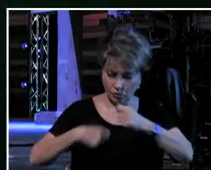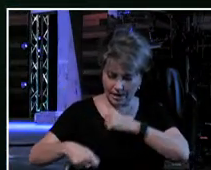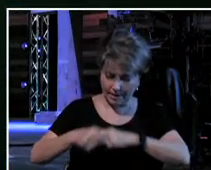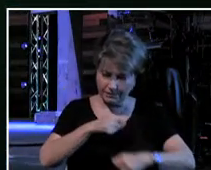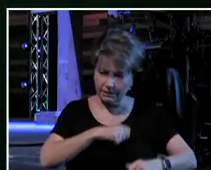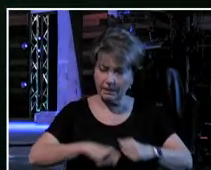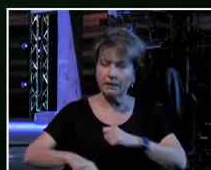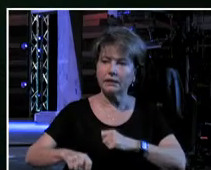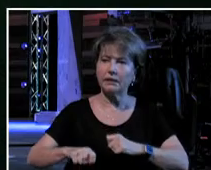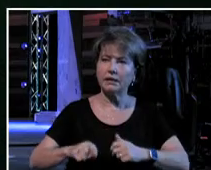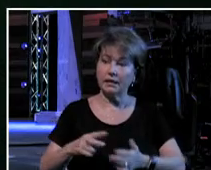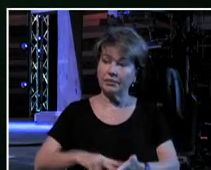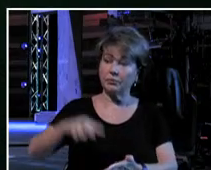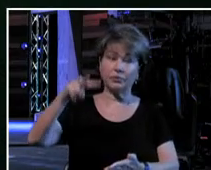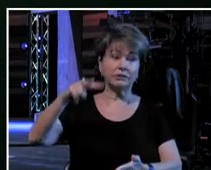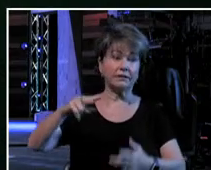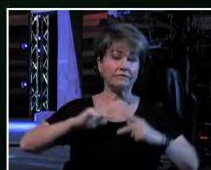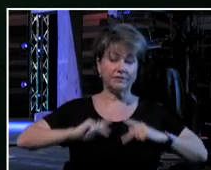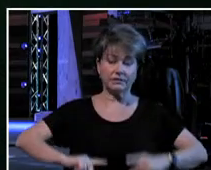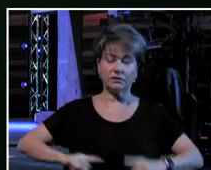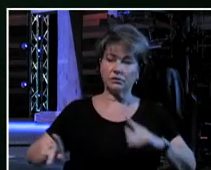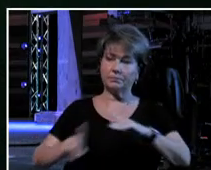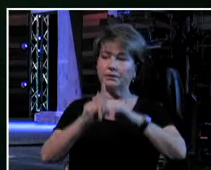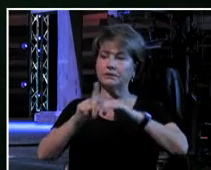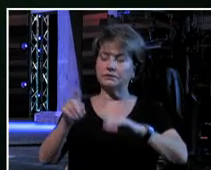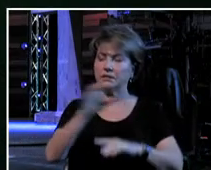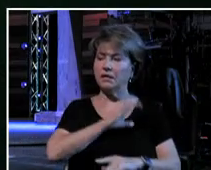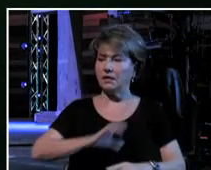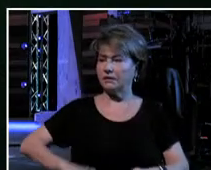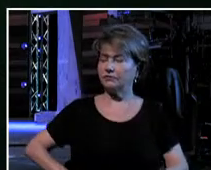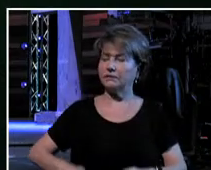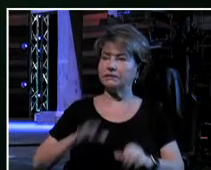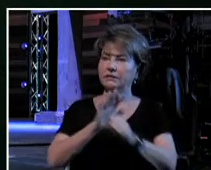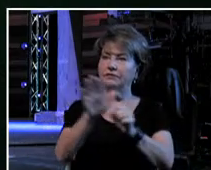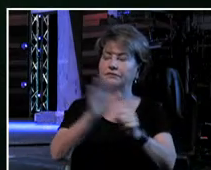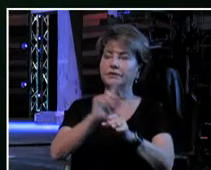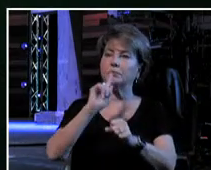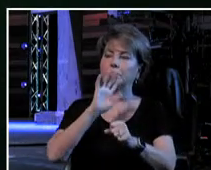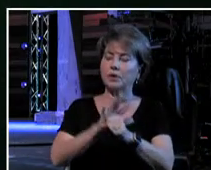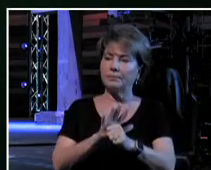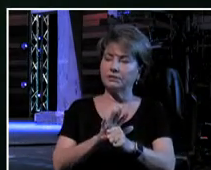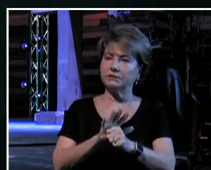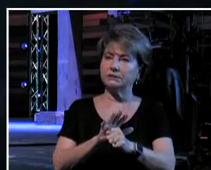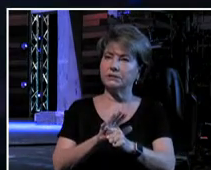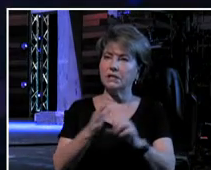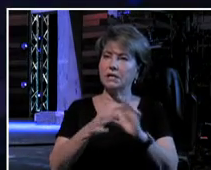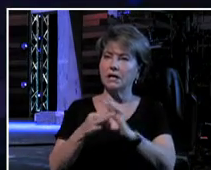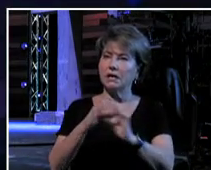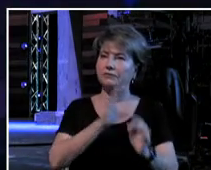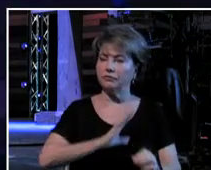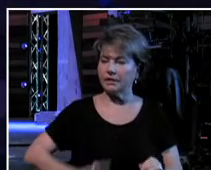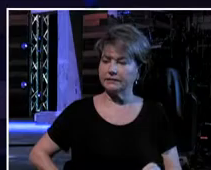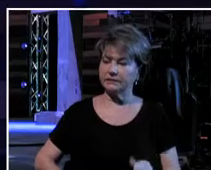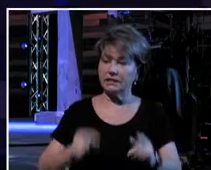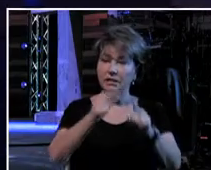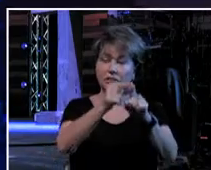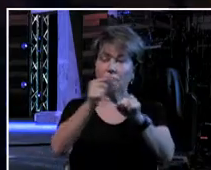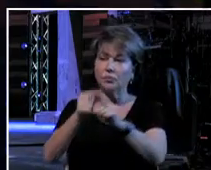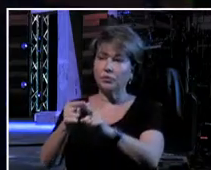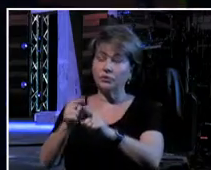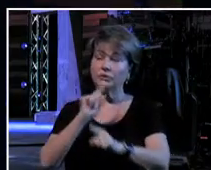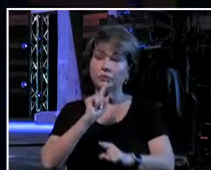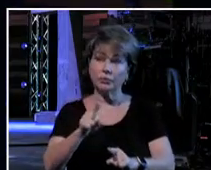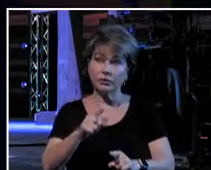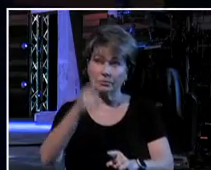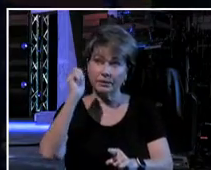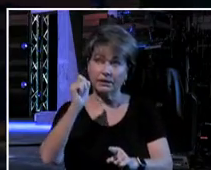risen physical appearance of Christ, and then the fulfilled promise of Christ, that his words were authenticated because of his